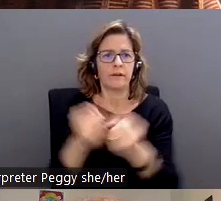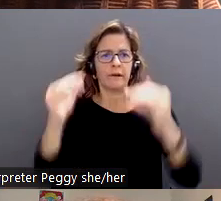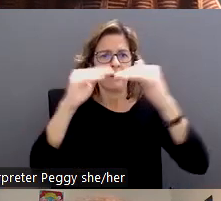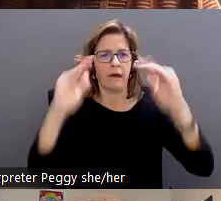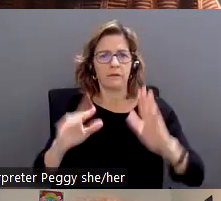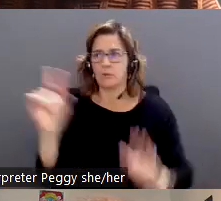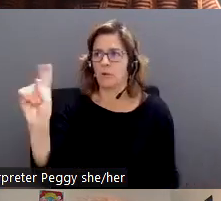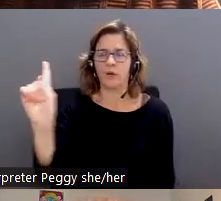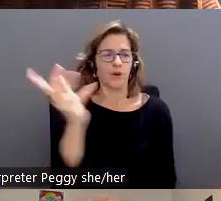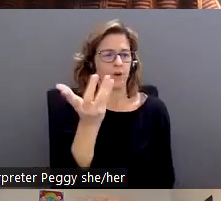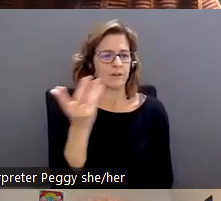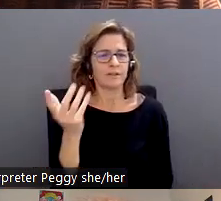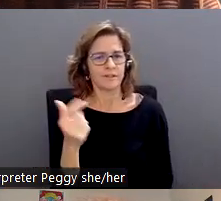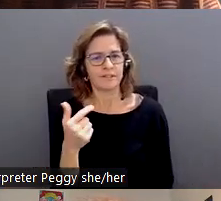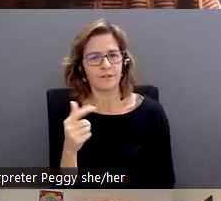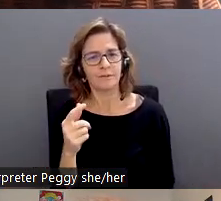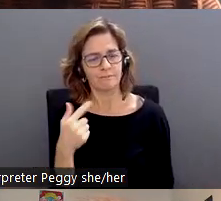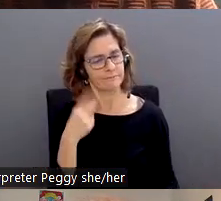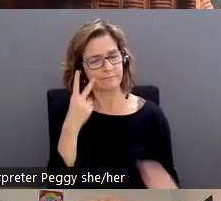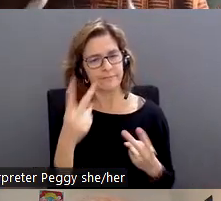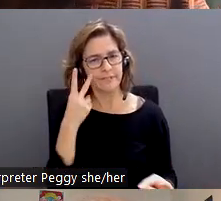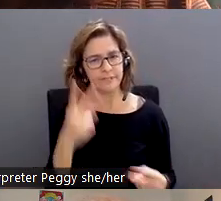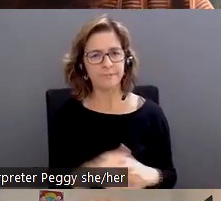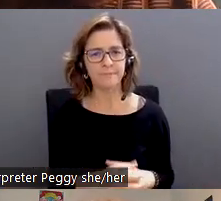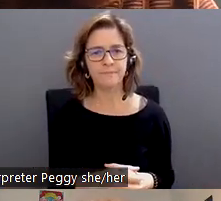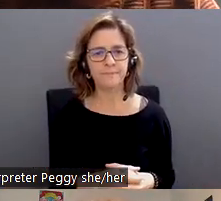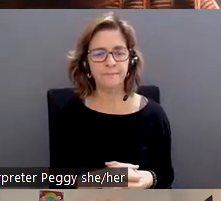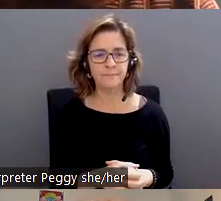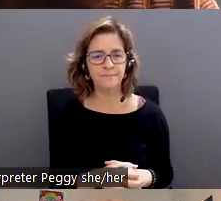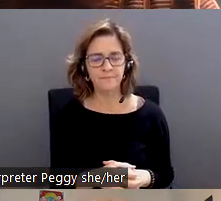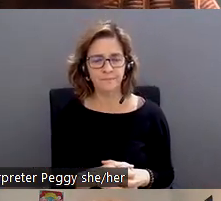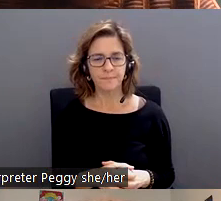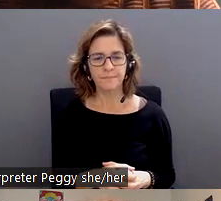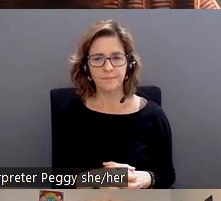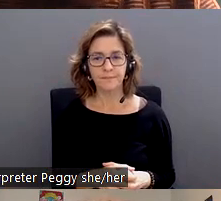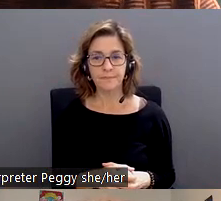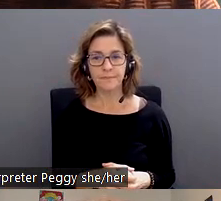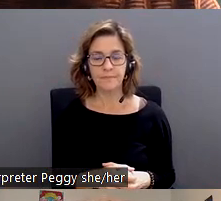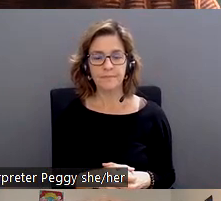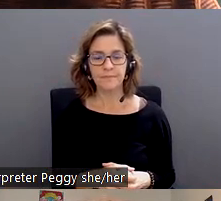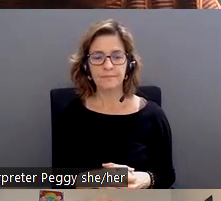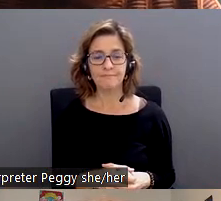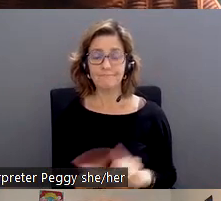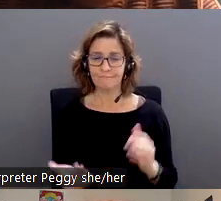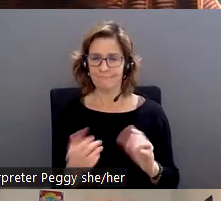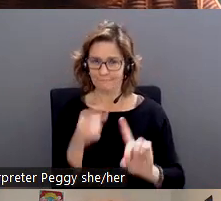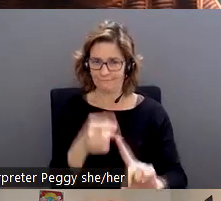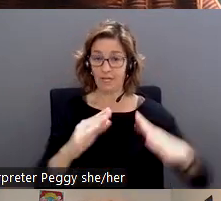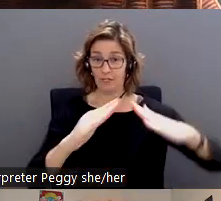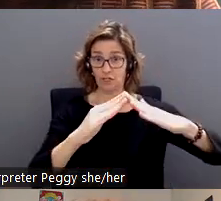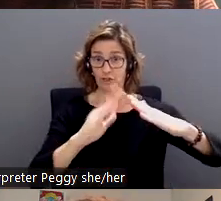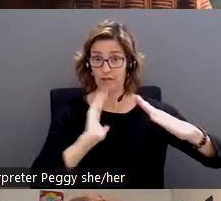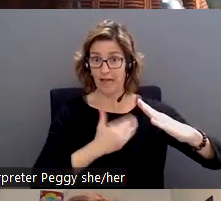seeing it manifest. But of course, we also, as a shelter, we're part of a system